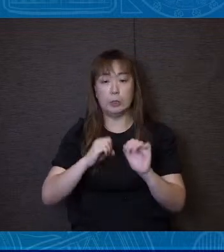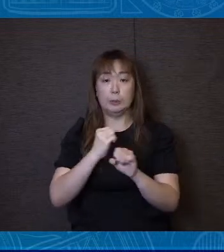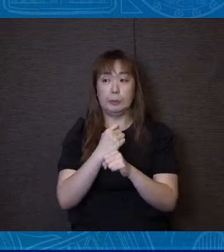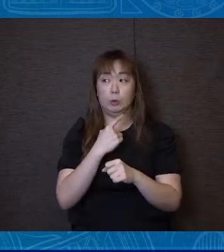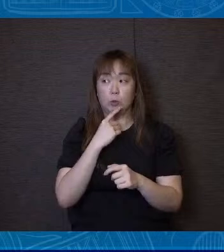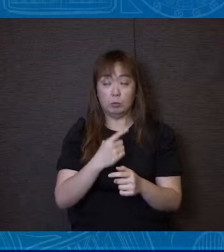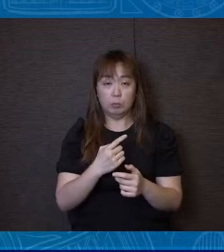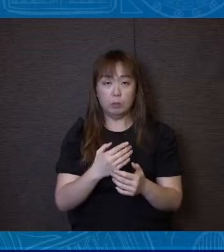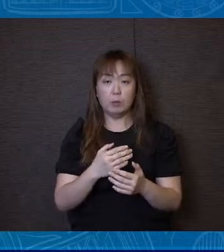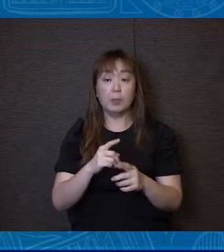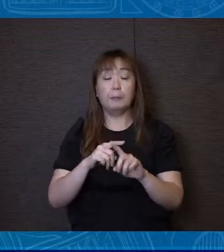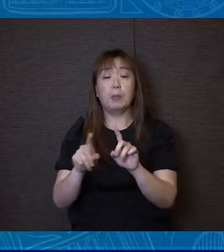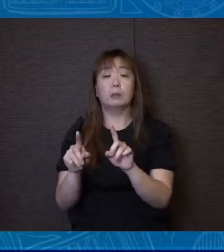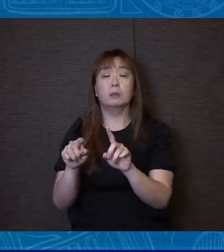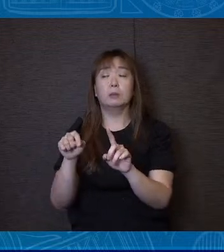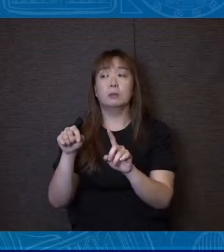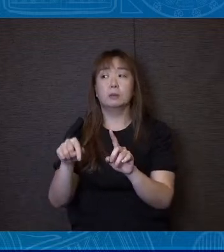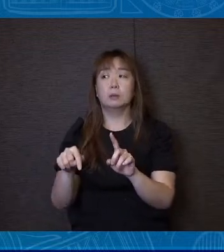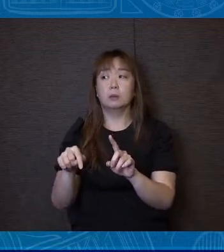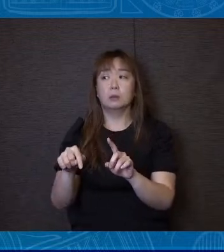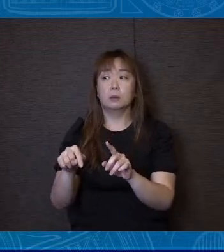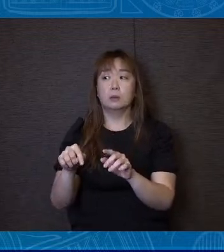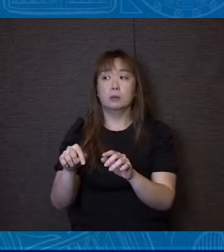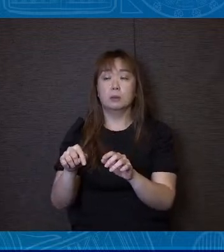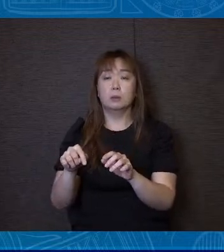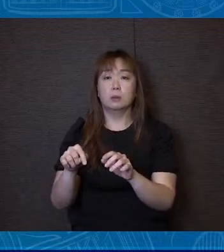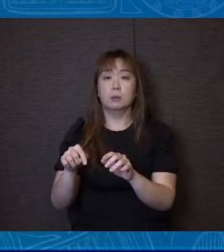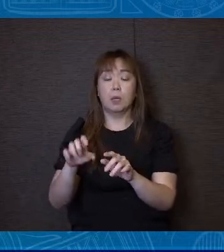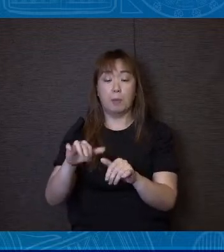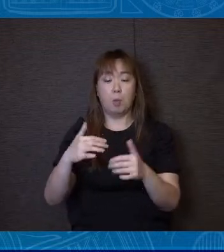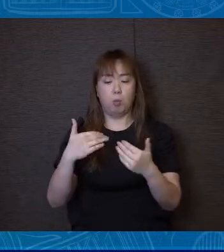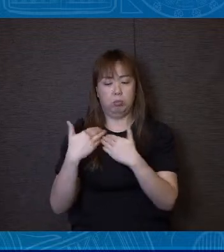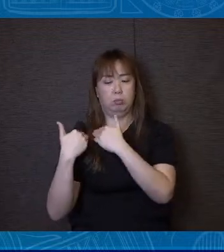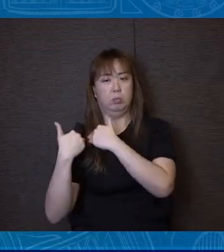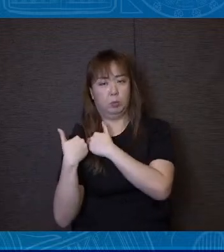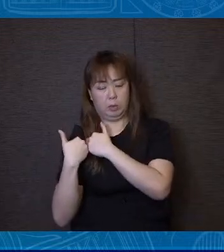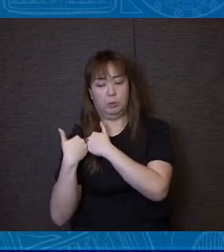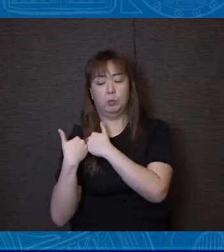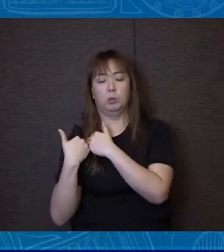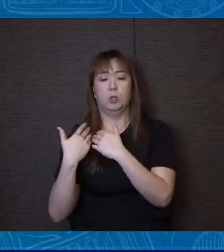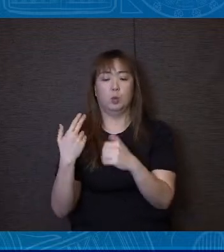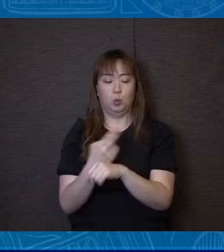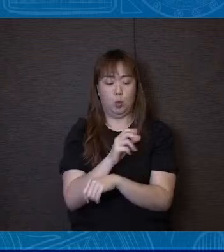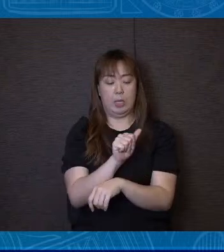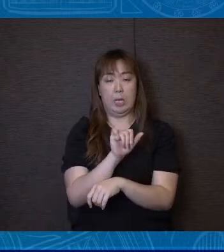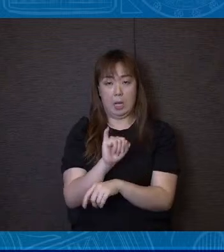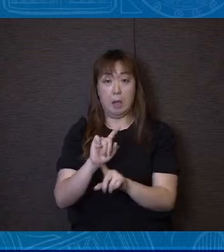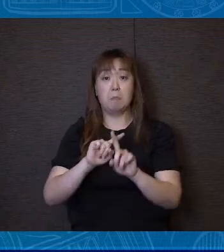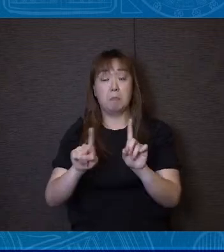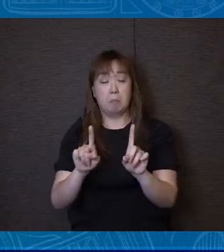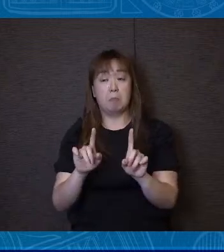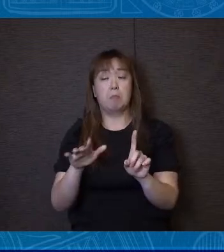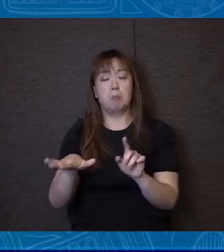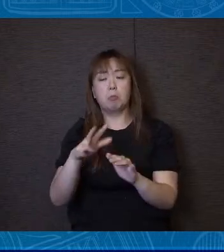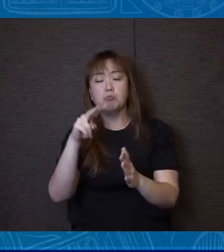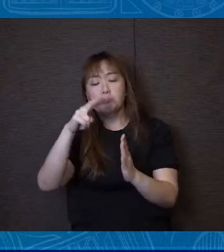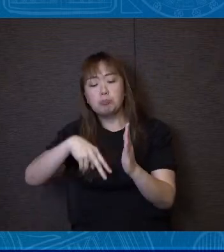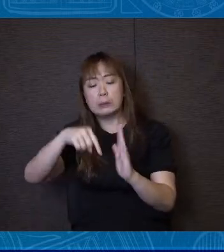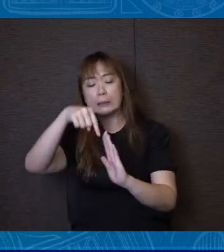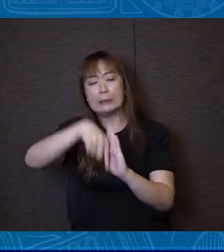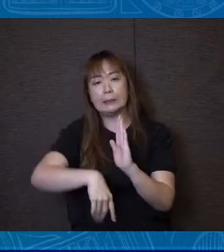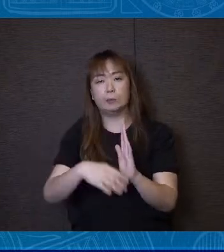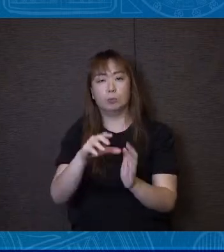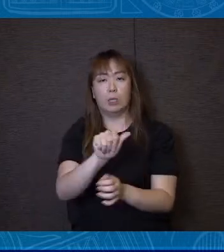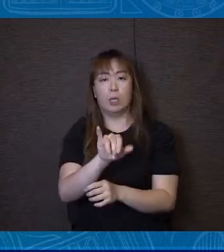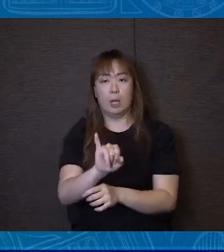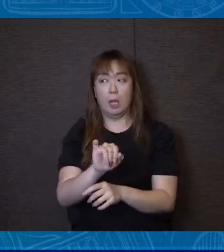there always we have a wide set of tools on responsible AI by design that I encourage you to look at. And one of the big ones is making sure